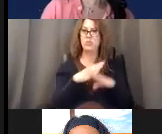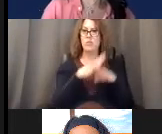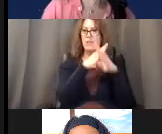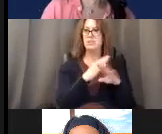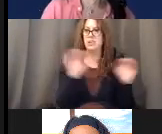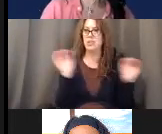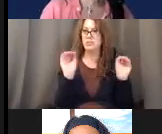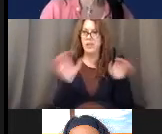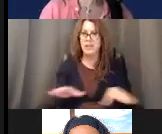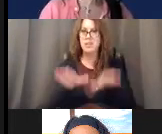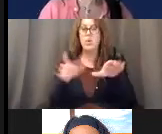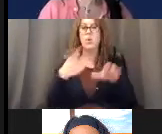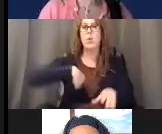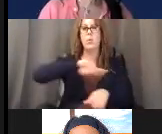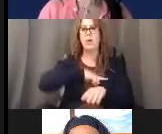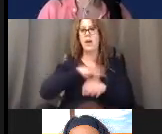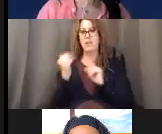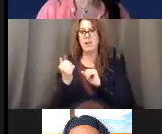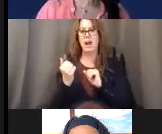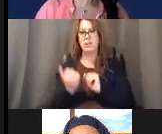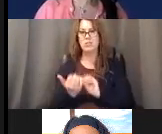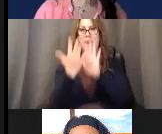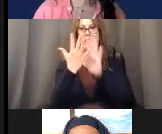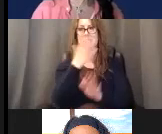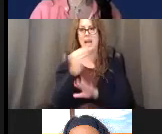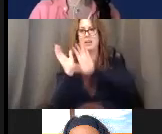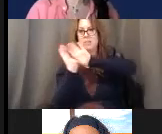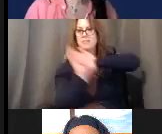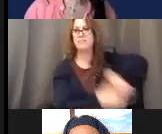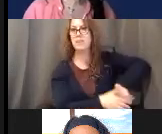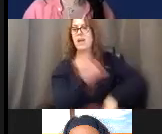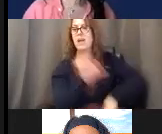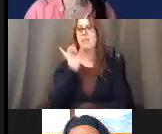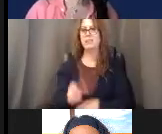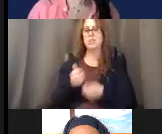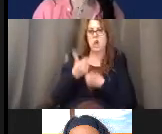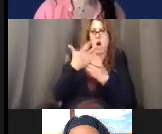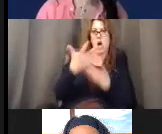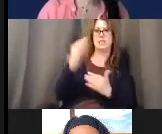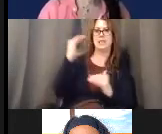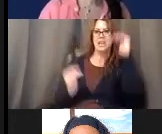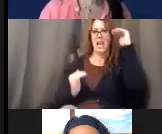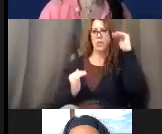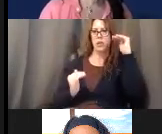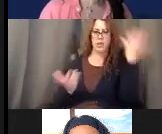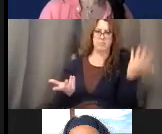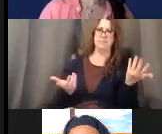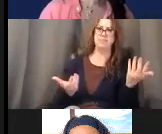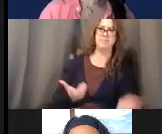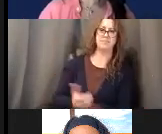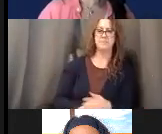we've addressed and eradicated the issues that are causing the pervasive disparity or inequity in the first place.